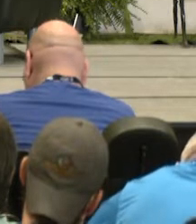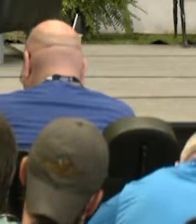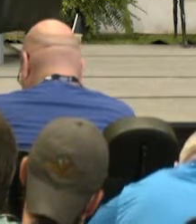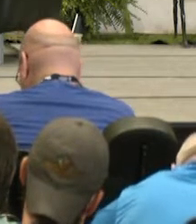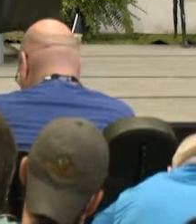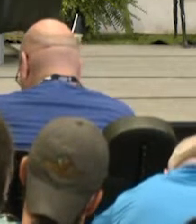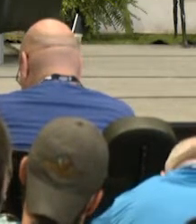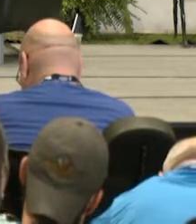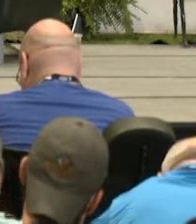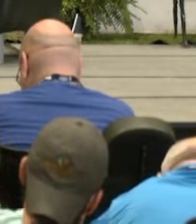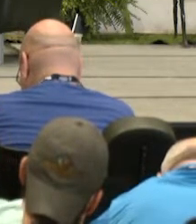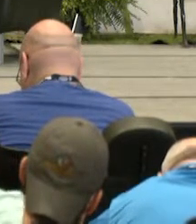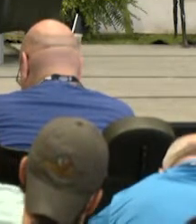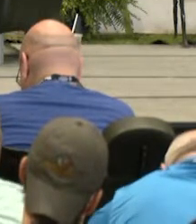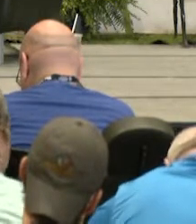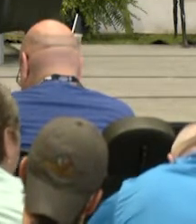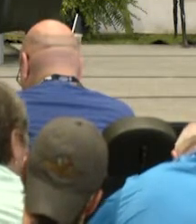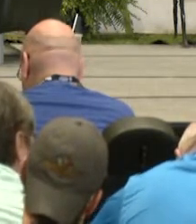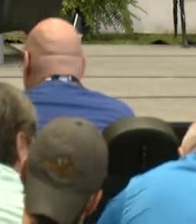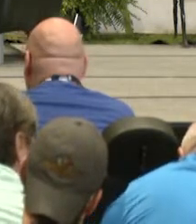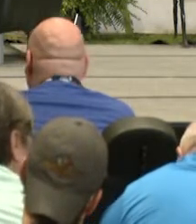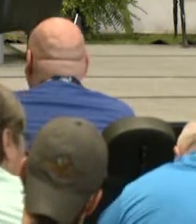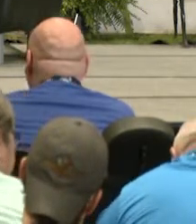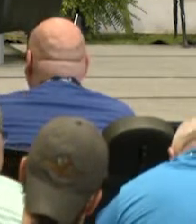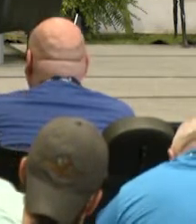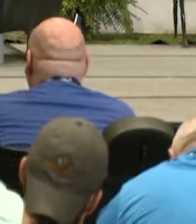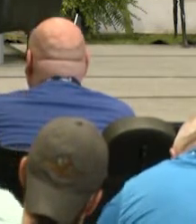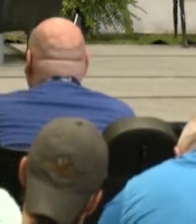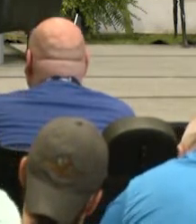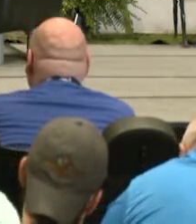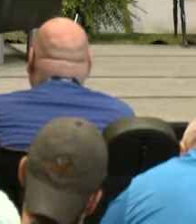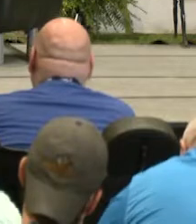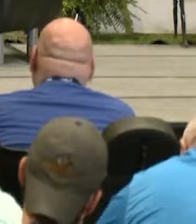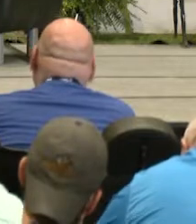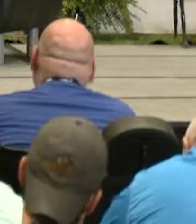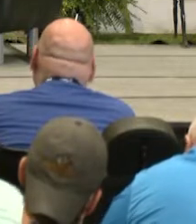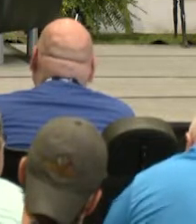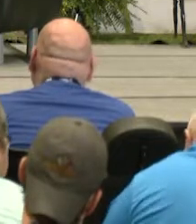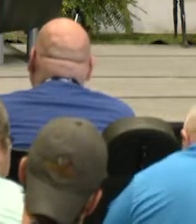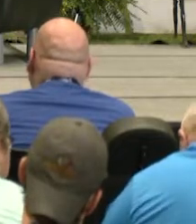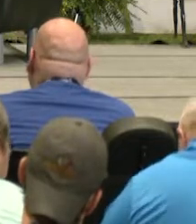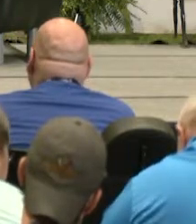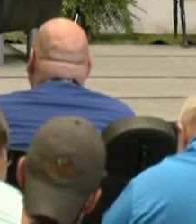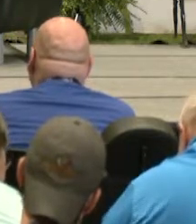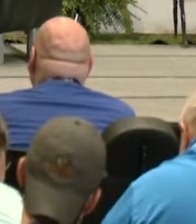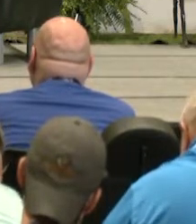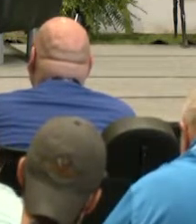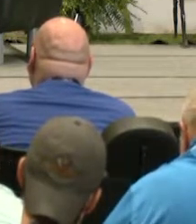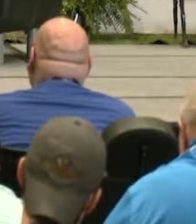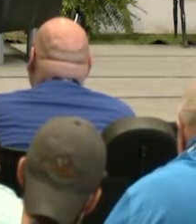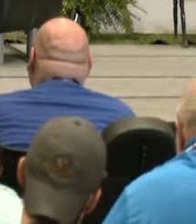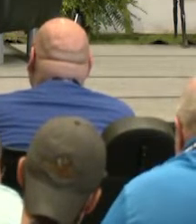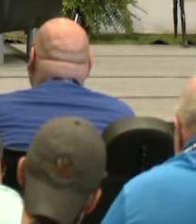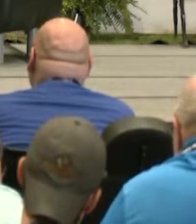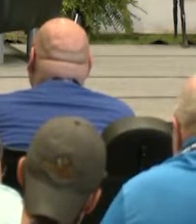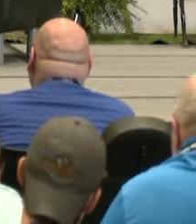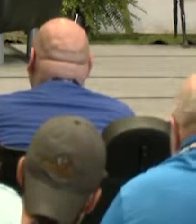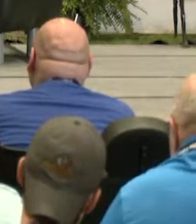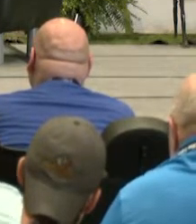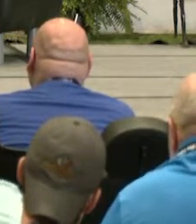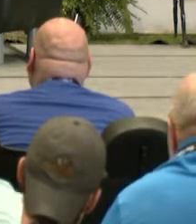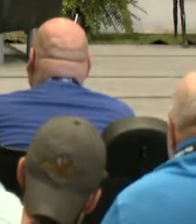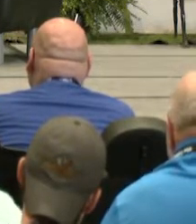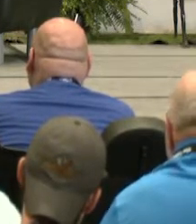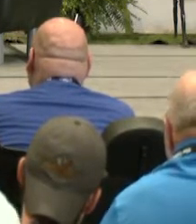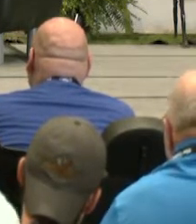of So I'm on that train and seeing if I can continue creating something